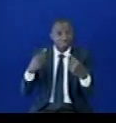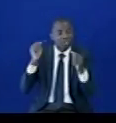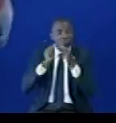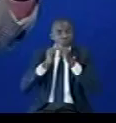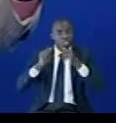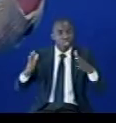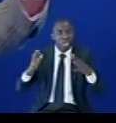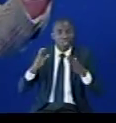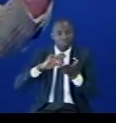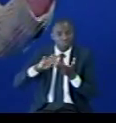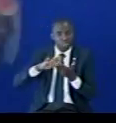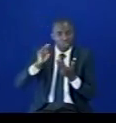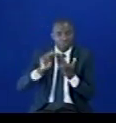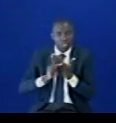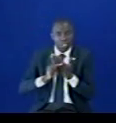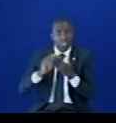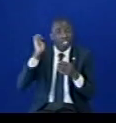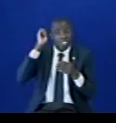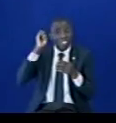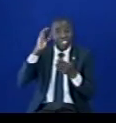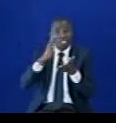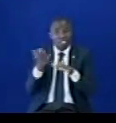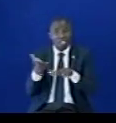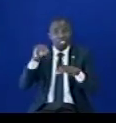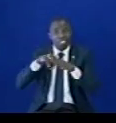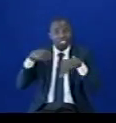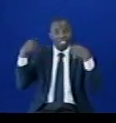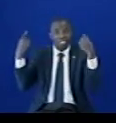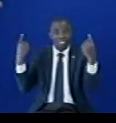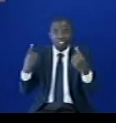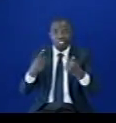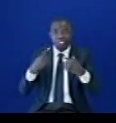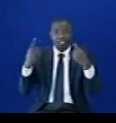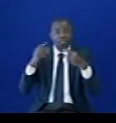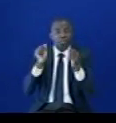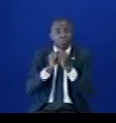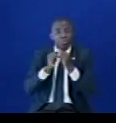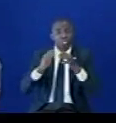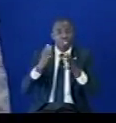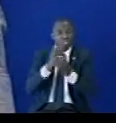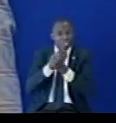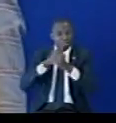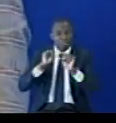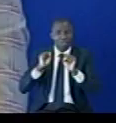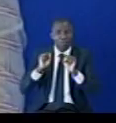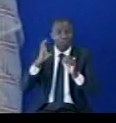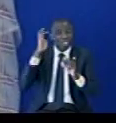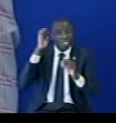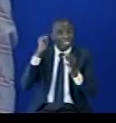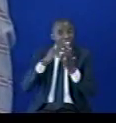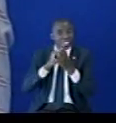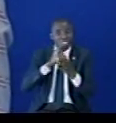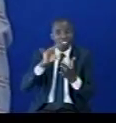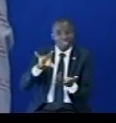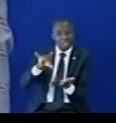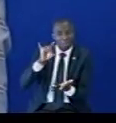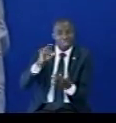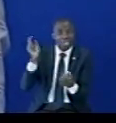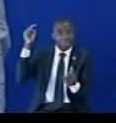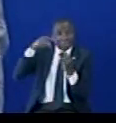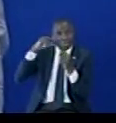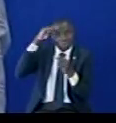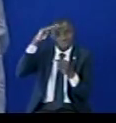without forgiveness. He dies in sin without salvation. It is appointed